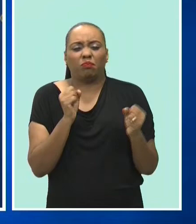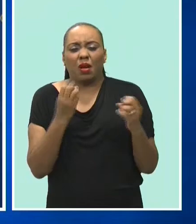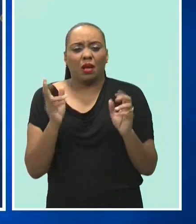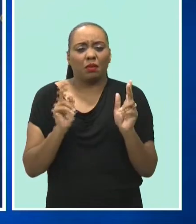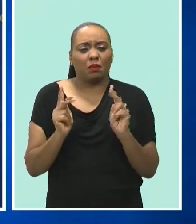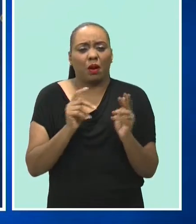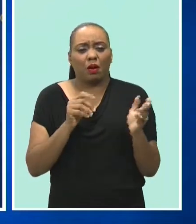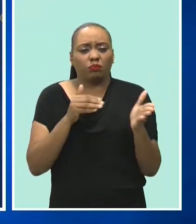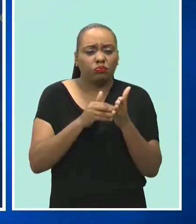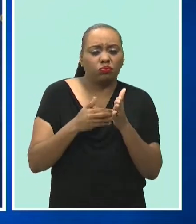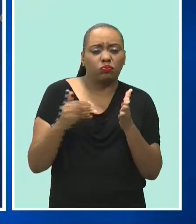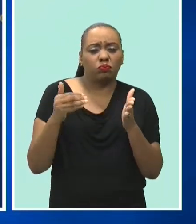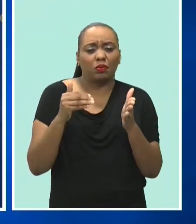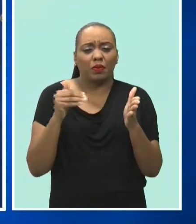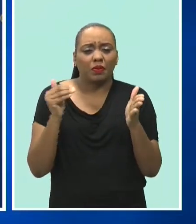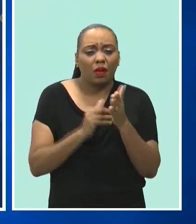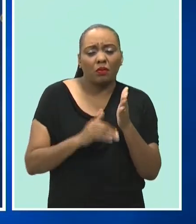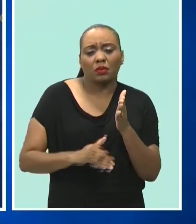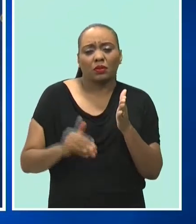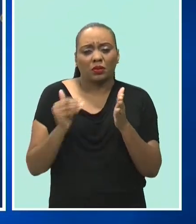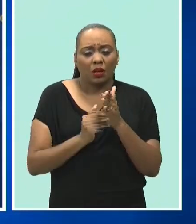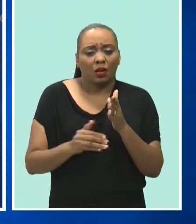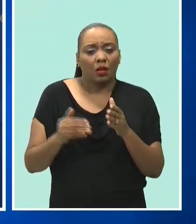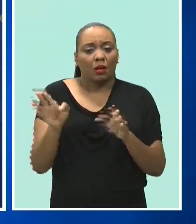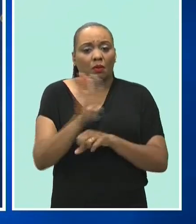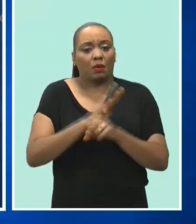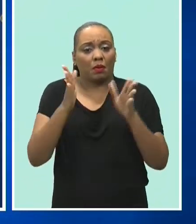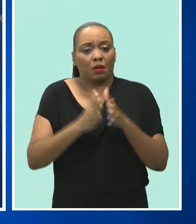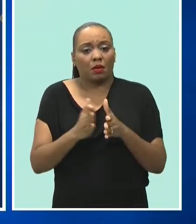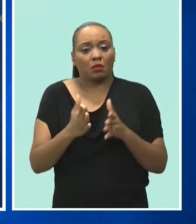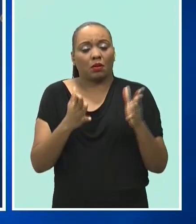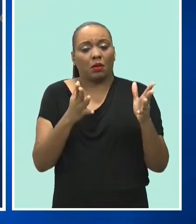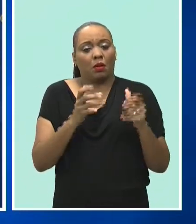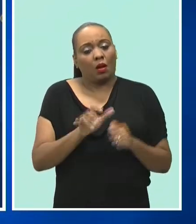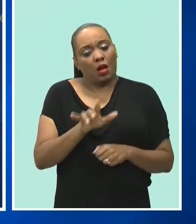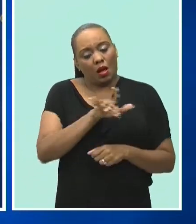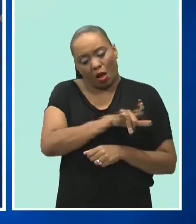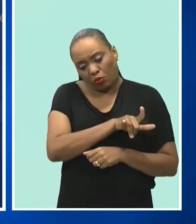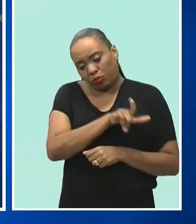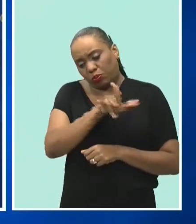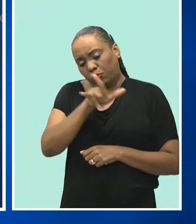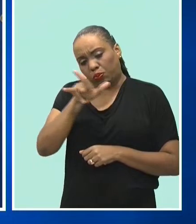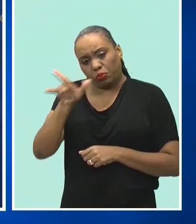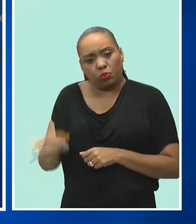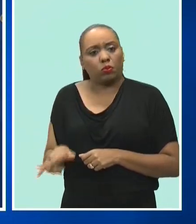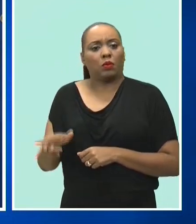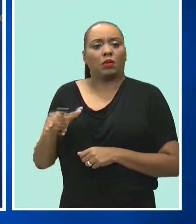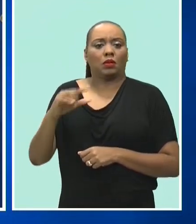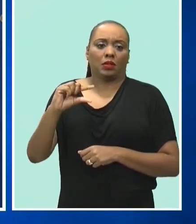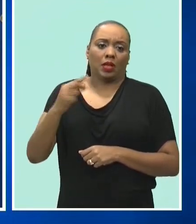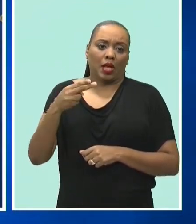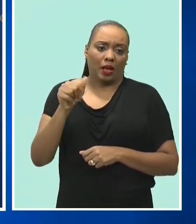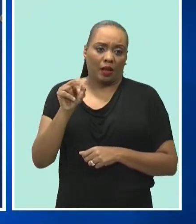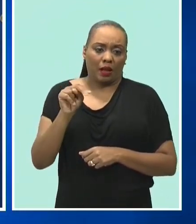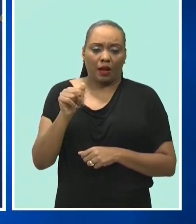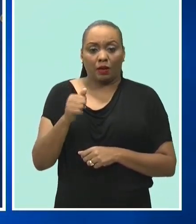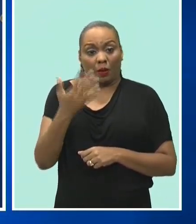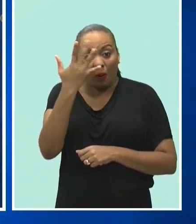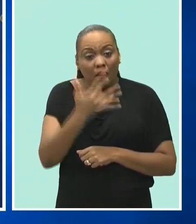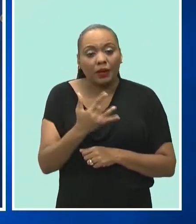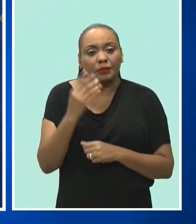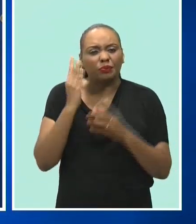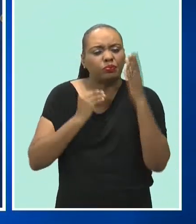of Barbadians who will be lining up to make it possible to get to Ghana so that they can